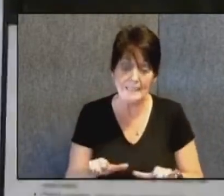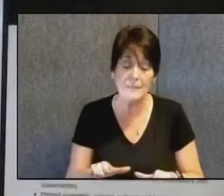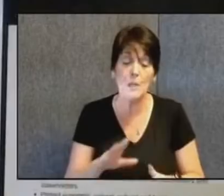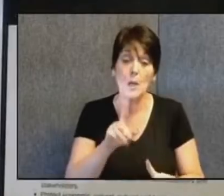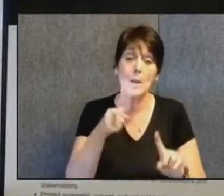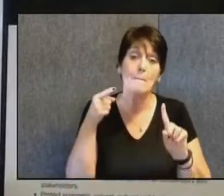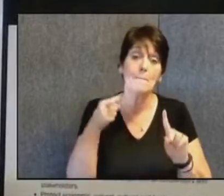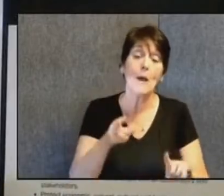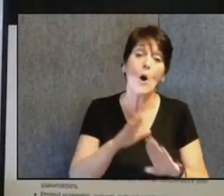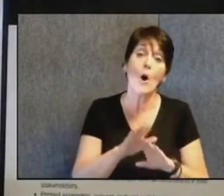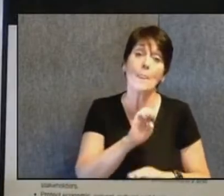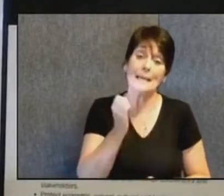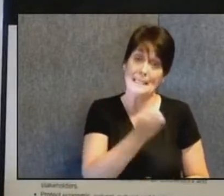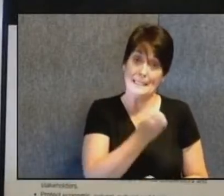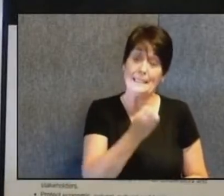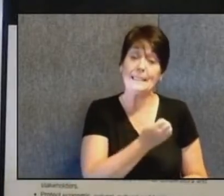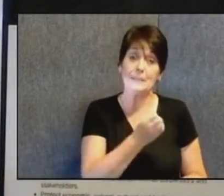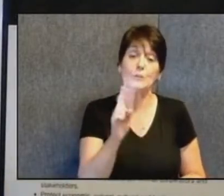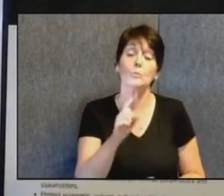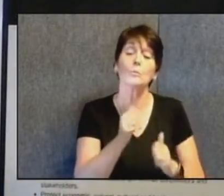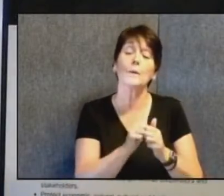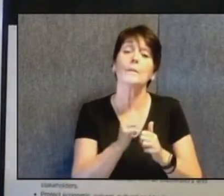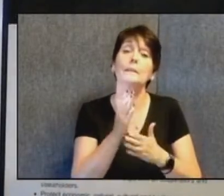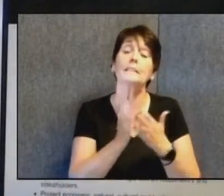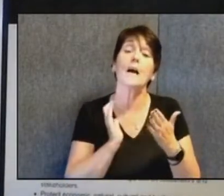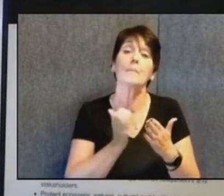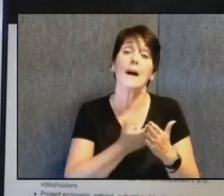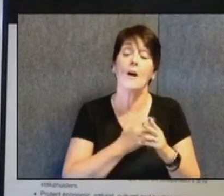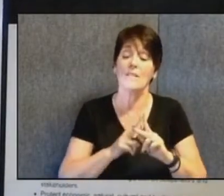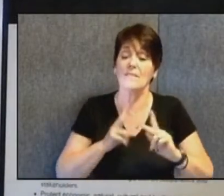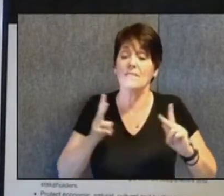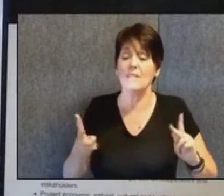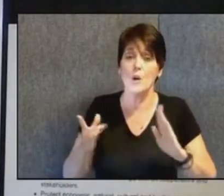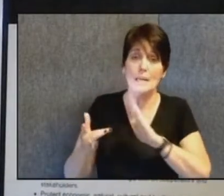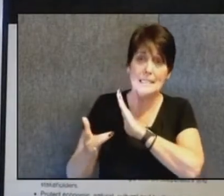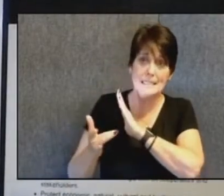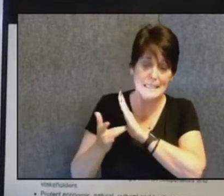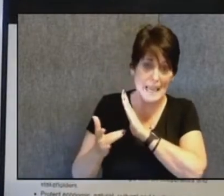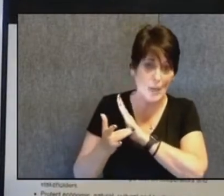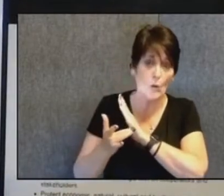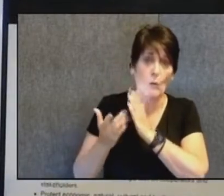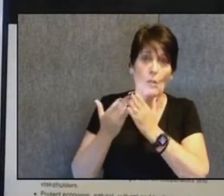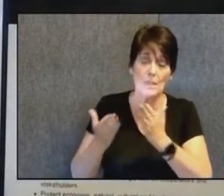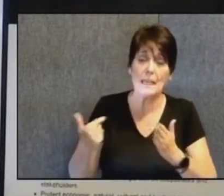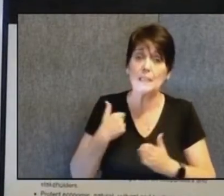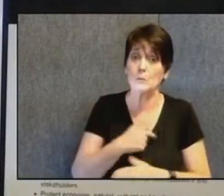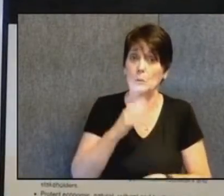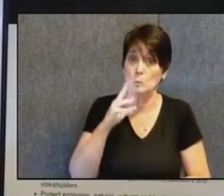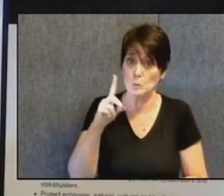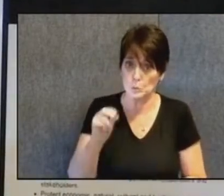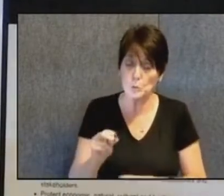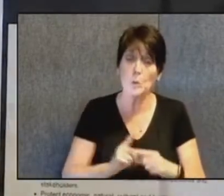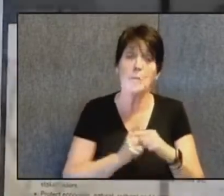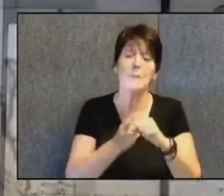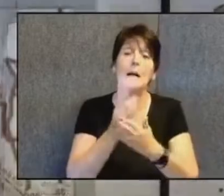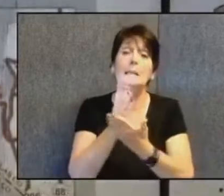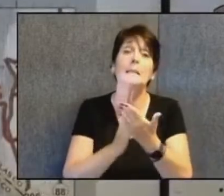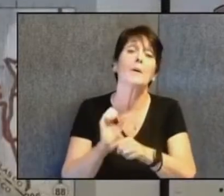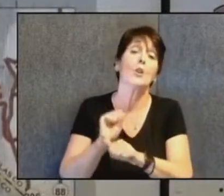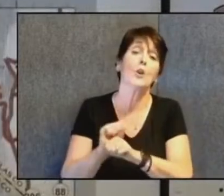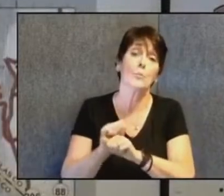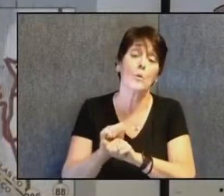the east side of the fire with some of our very technical firing operations that we're going to be pulling off, and then also some of the work we're